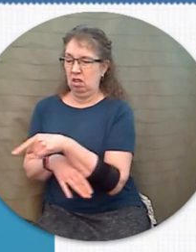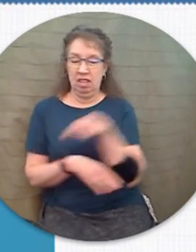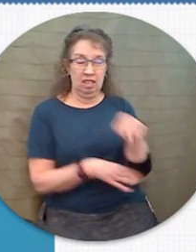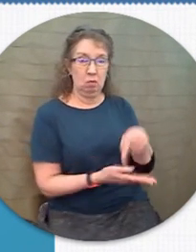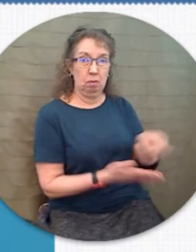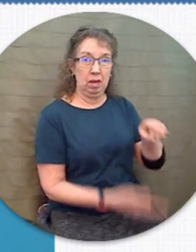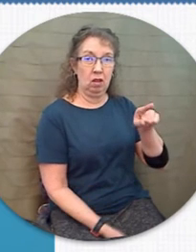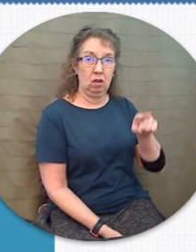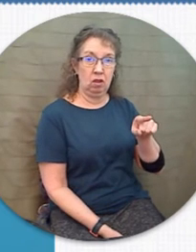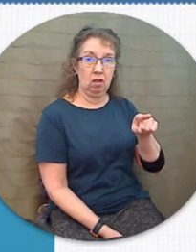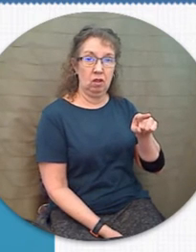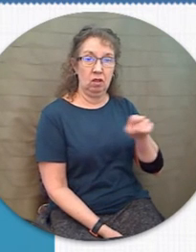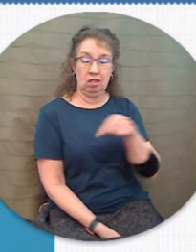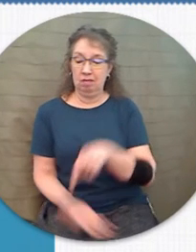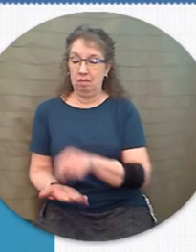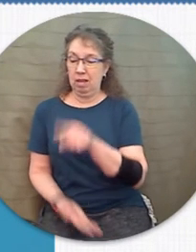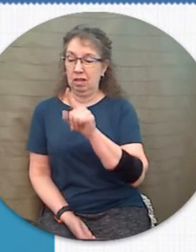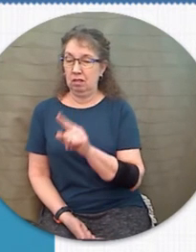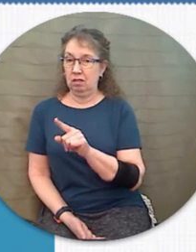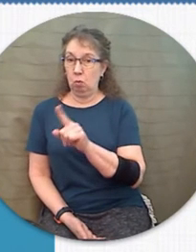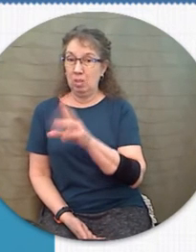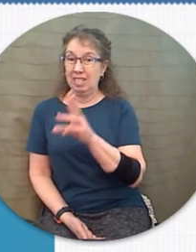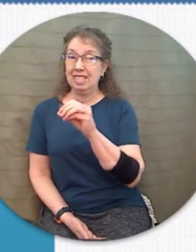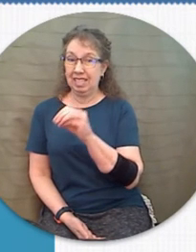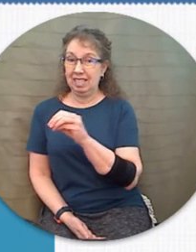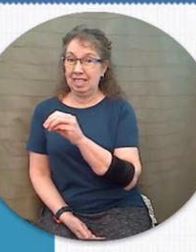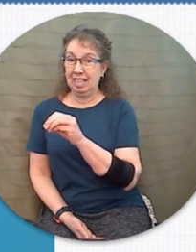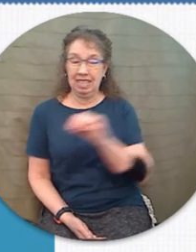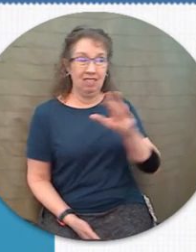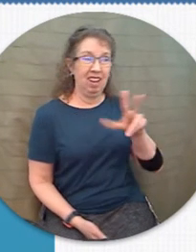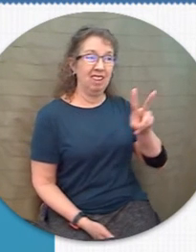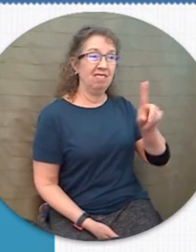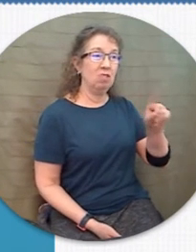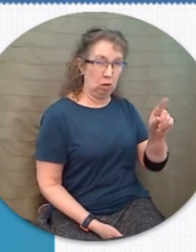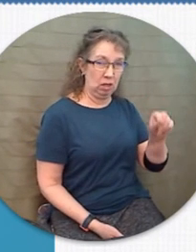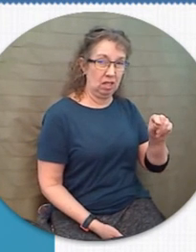in interest over here. This one we paid 520 euros in interest.